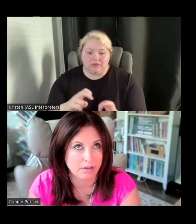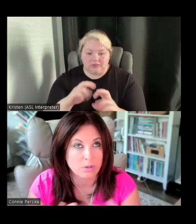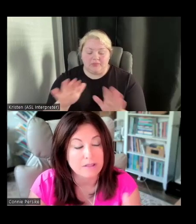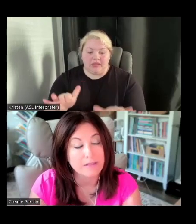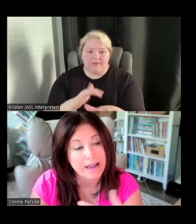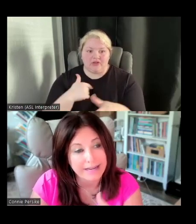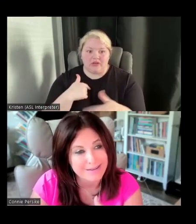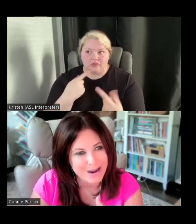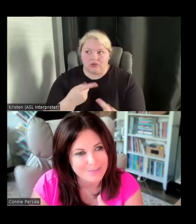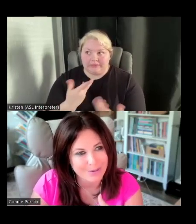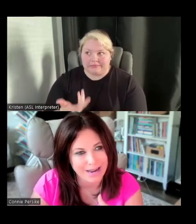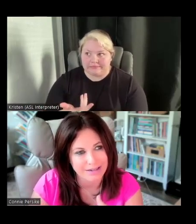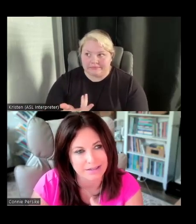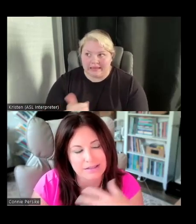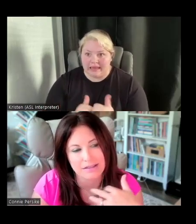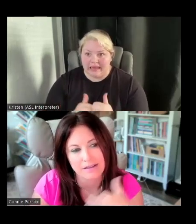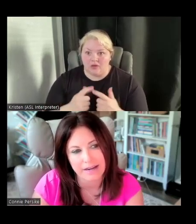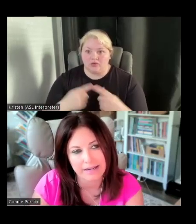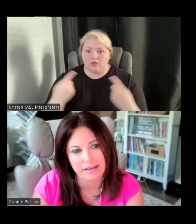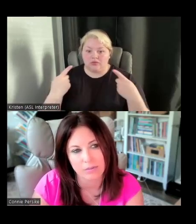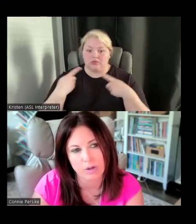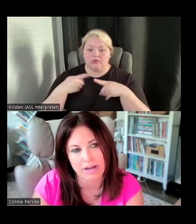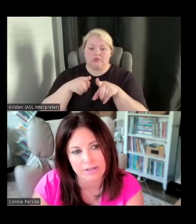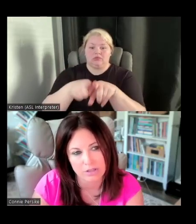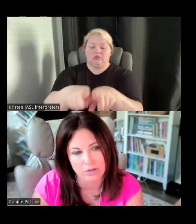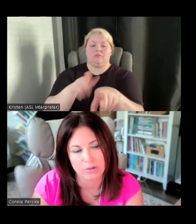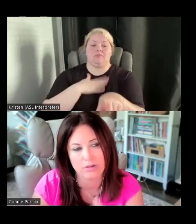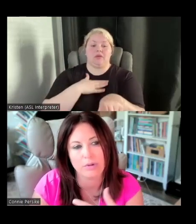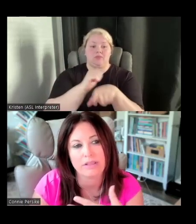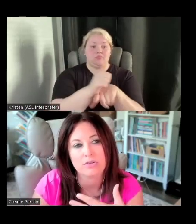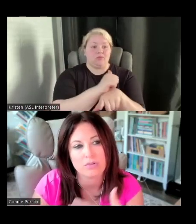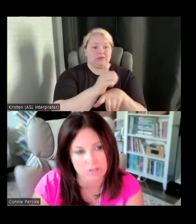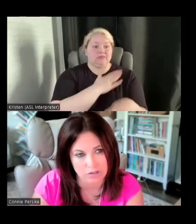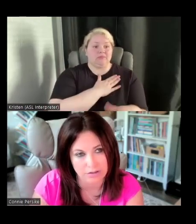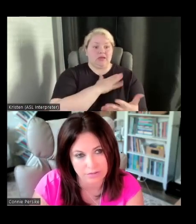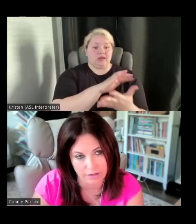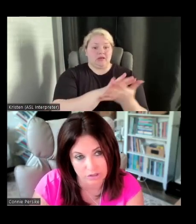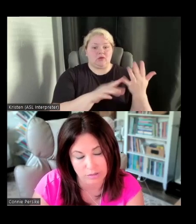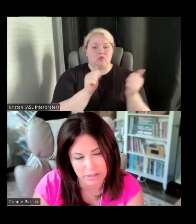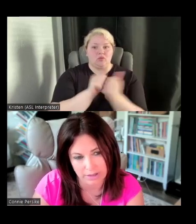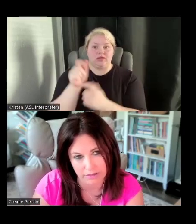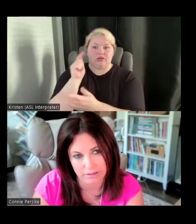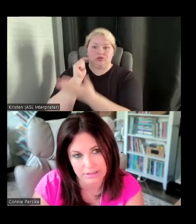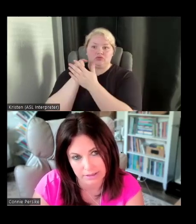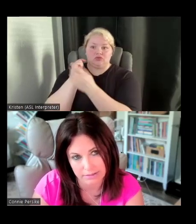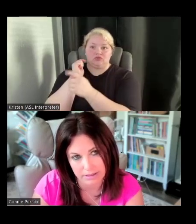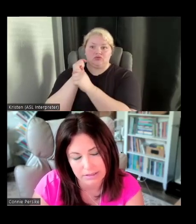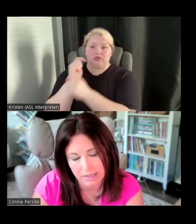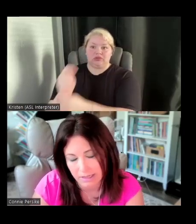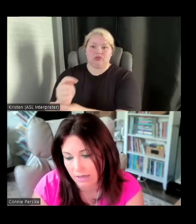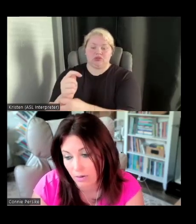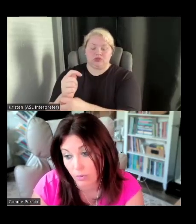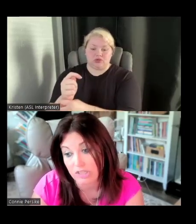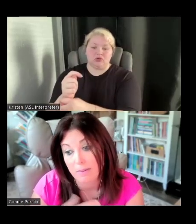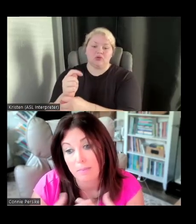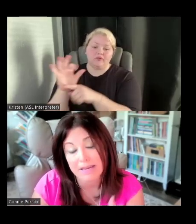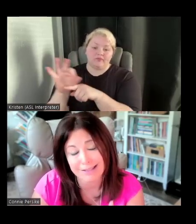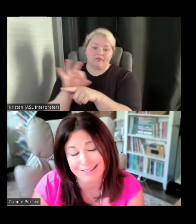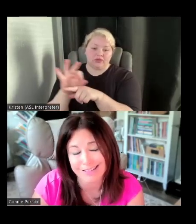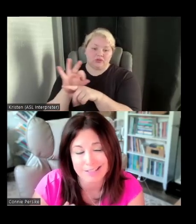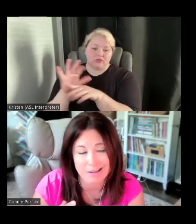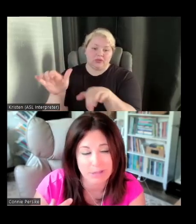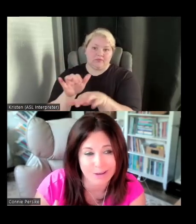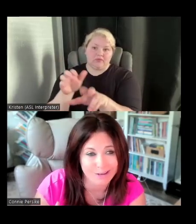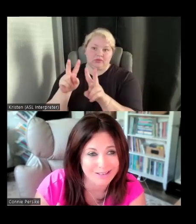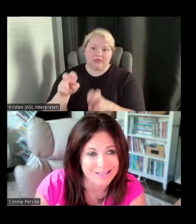struggling with aligning my practice and aligning what I do with traditional functional behavioral assessments, which